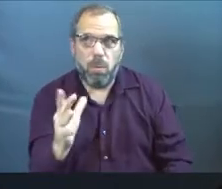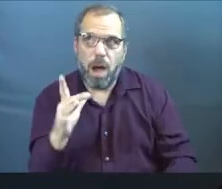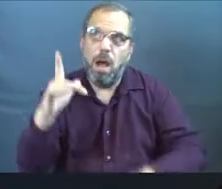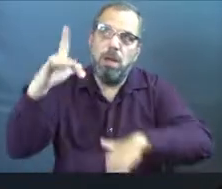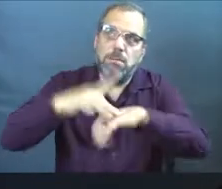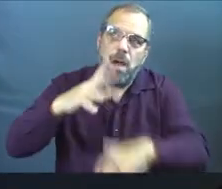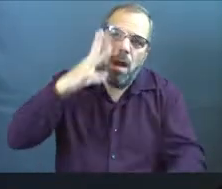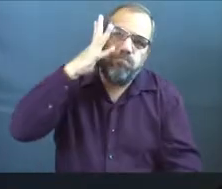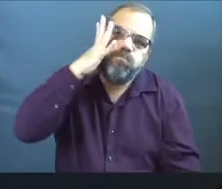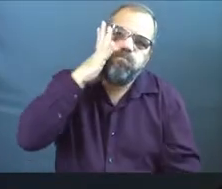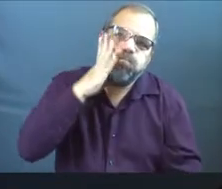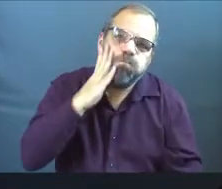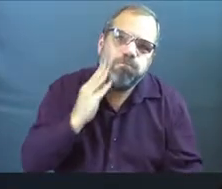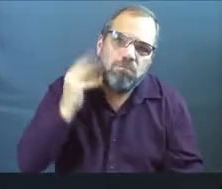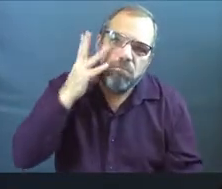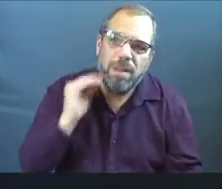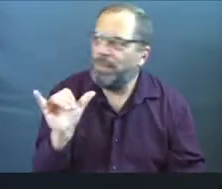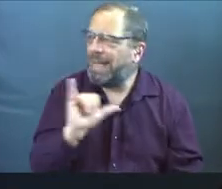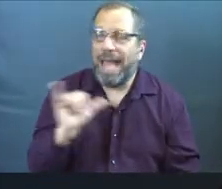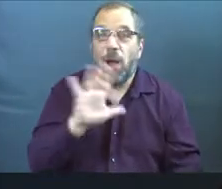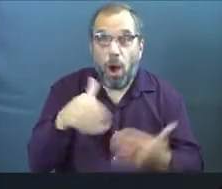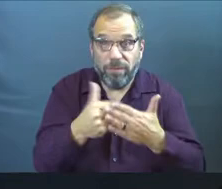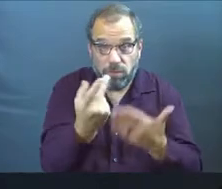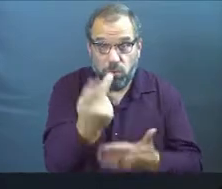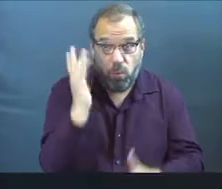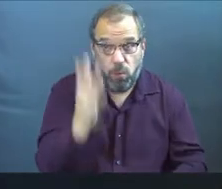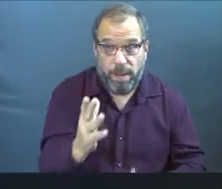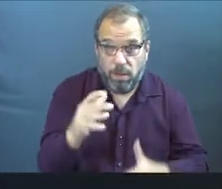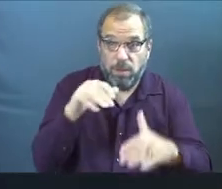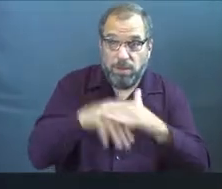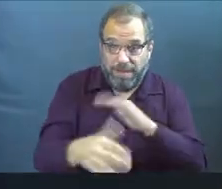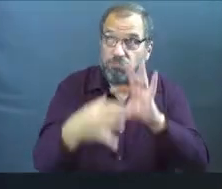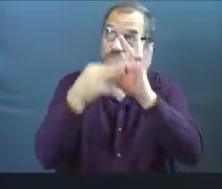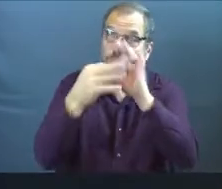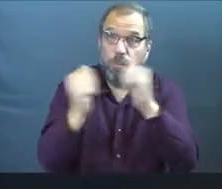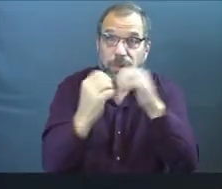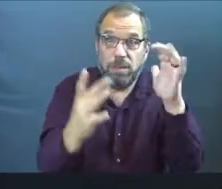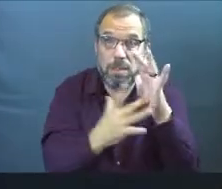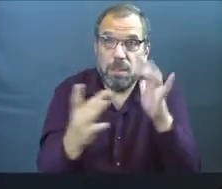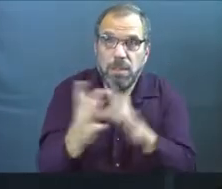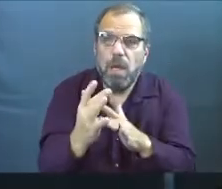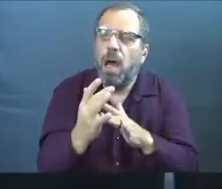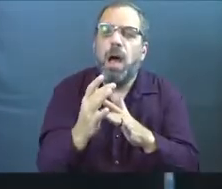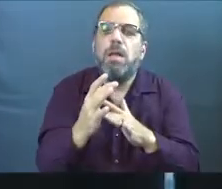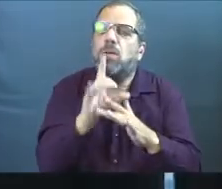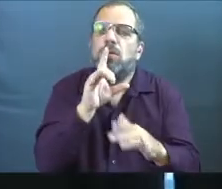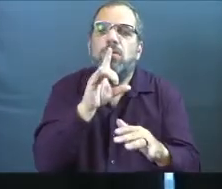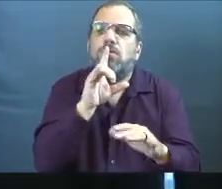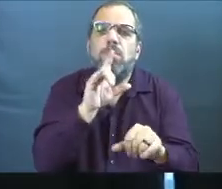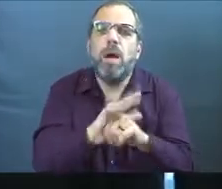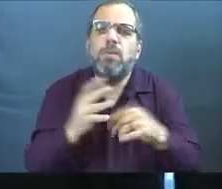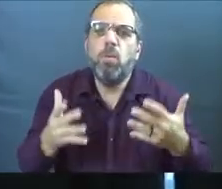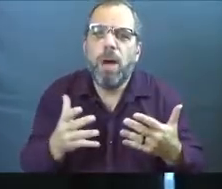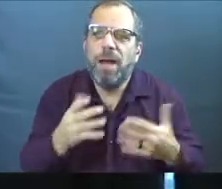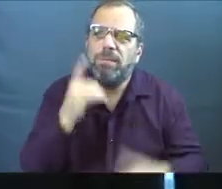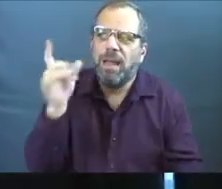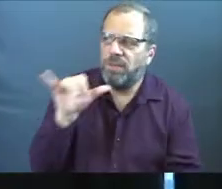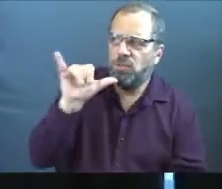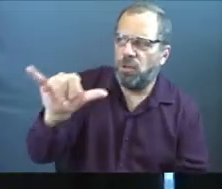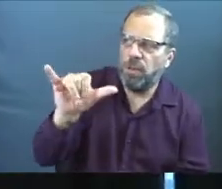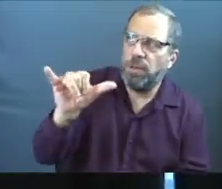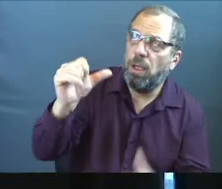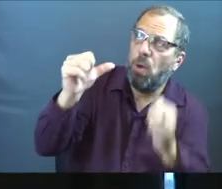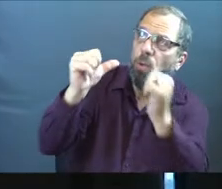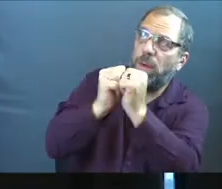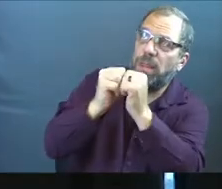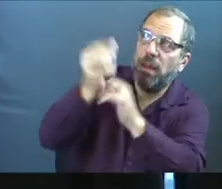to experience, right? Just like all of us will when we enter into this relationship with Jesus, we're given the promise of an eternity with